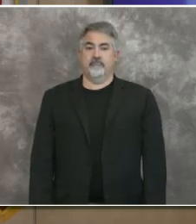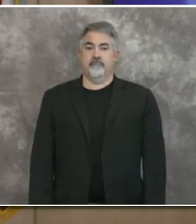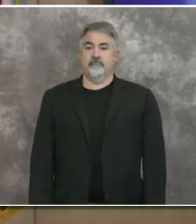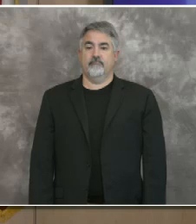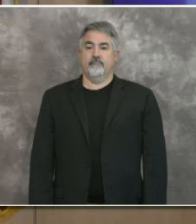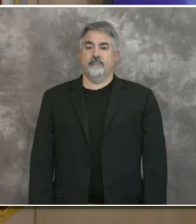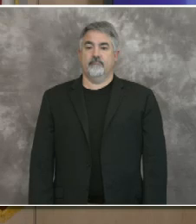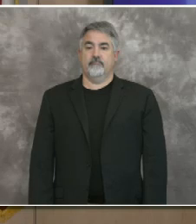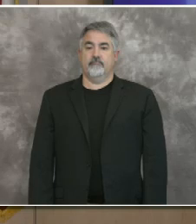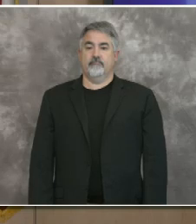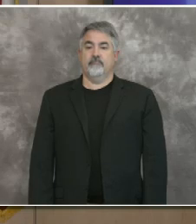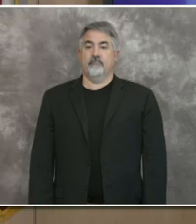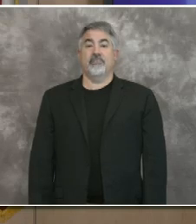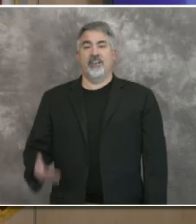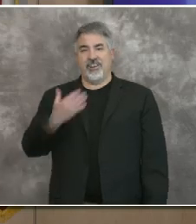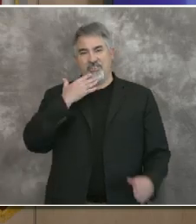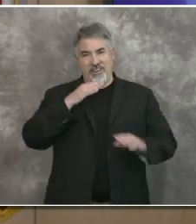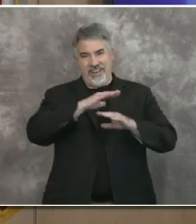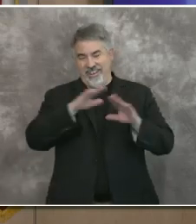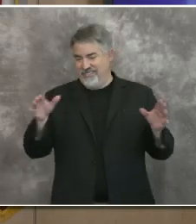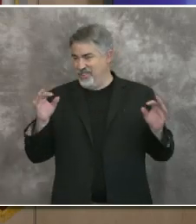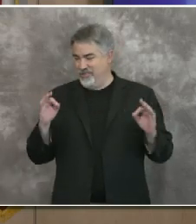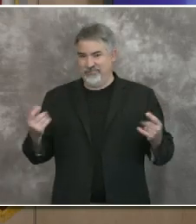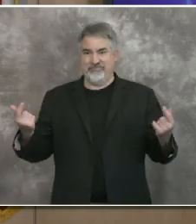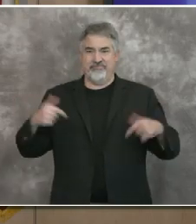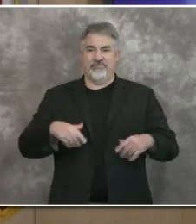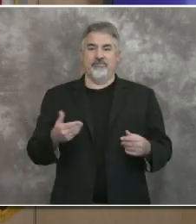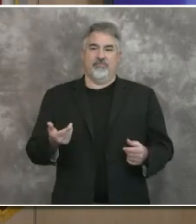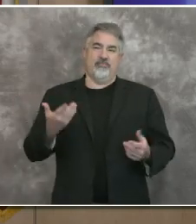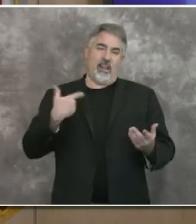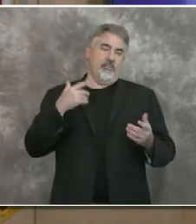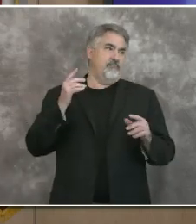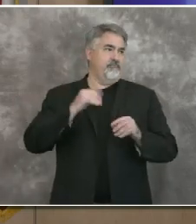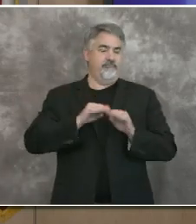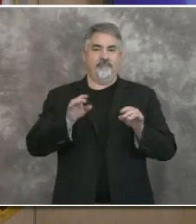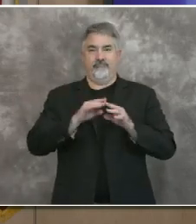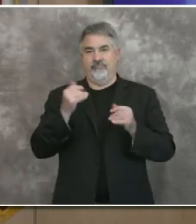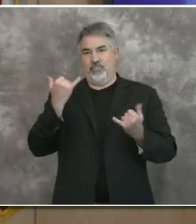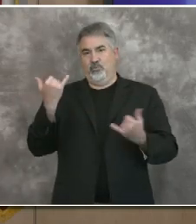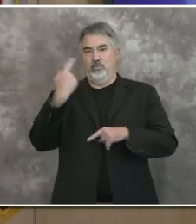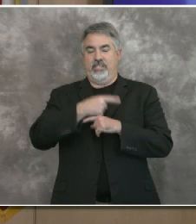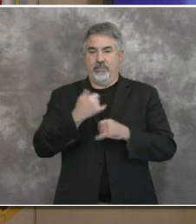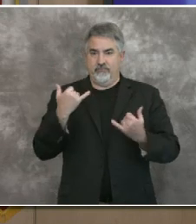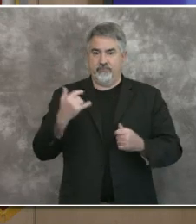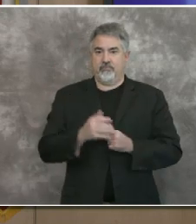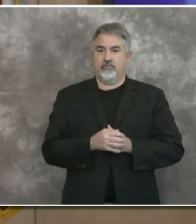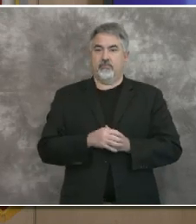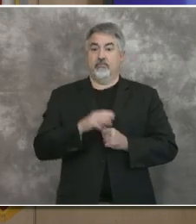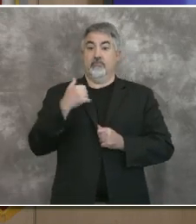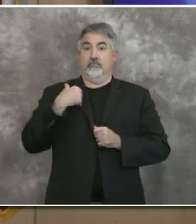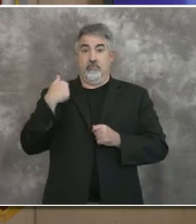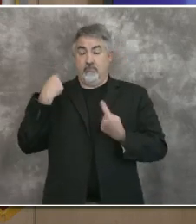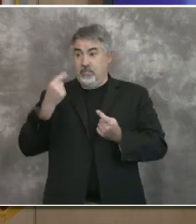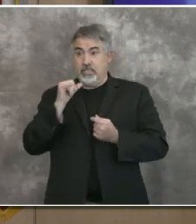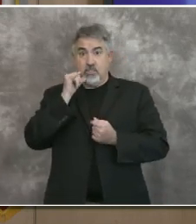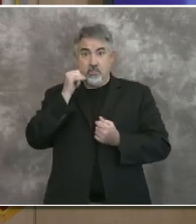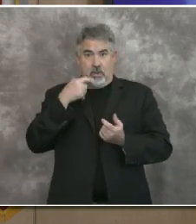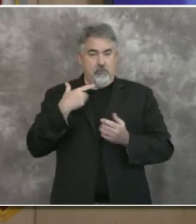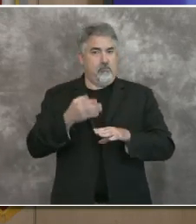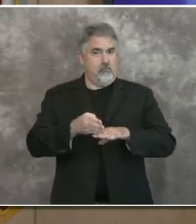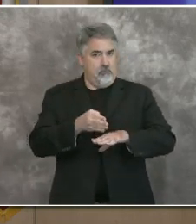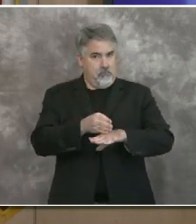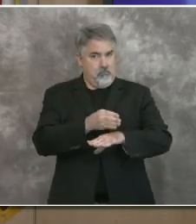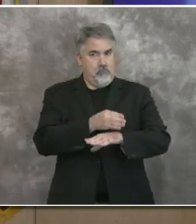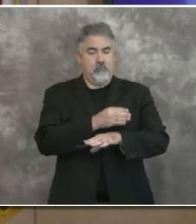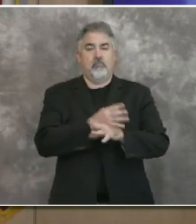Good afternoon and welcome to our daily media briefing. As we saw yesterday, we are making progress in reopening our society